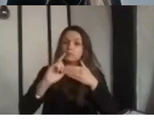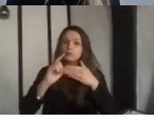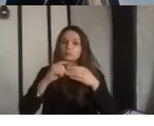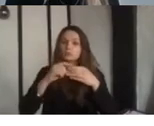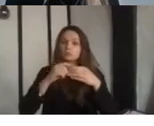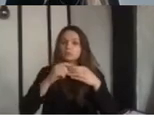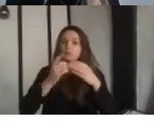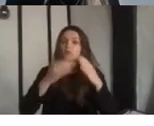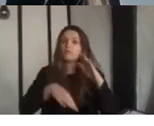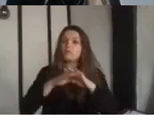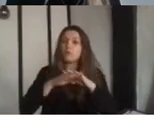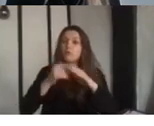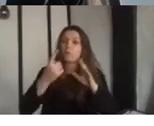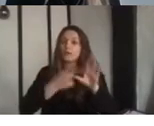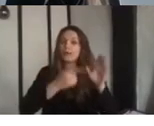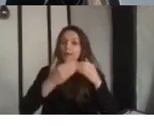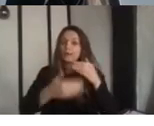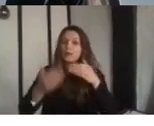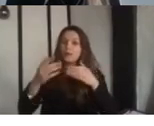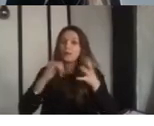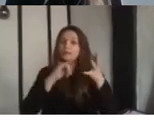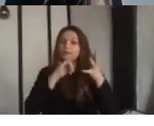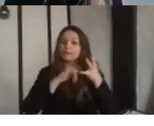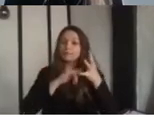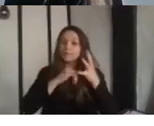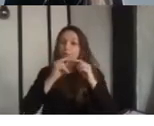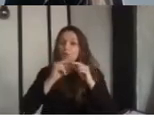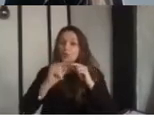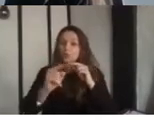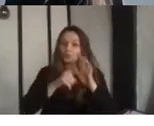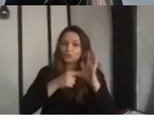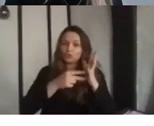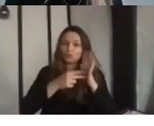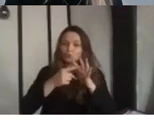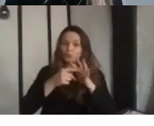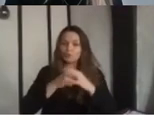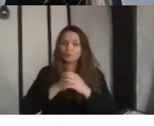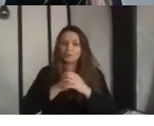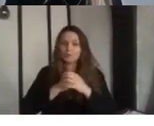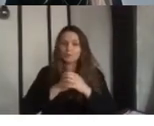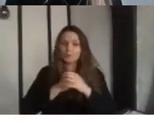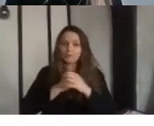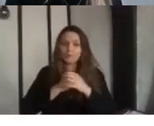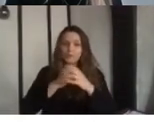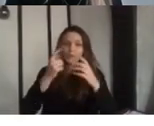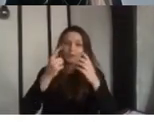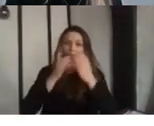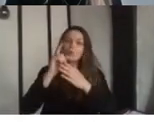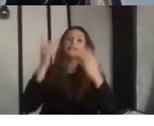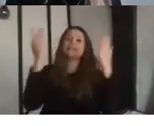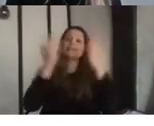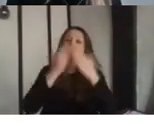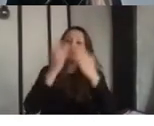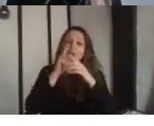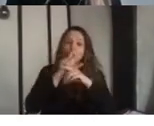runs for a full academic year, so from September to June. And we run the evening and daytime courses.